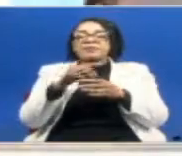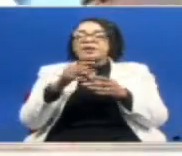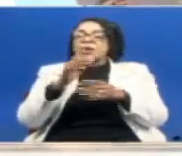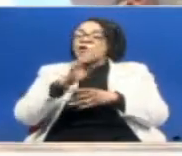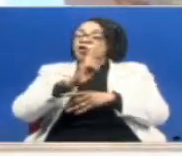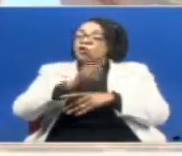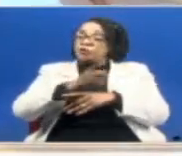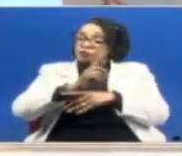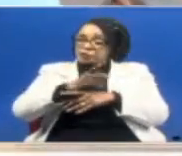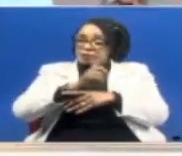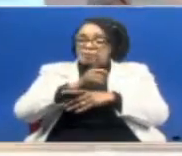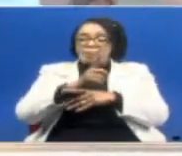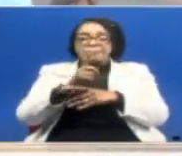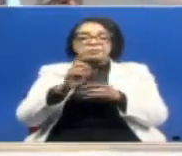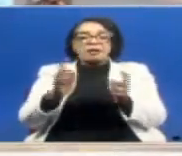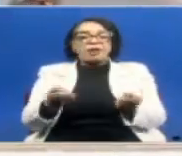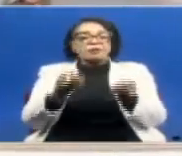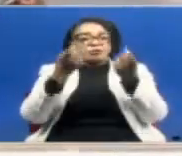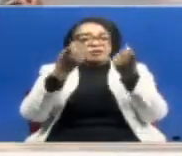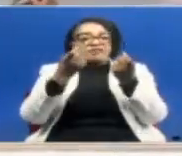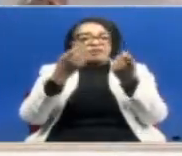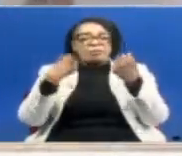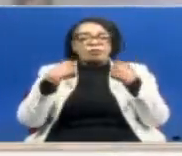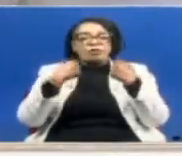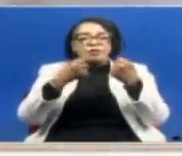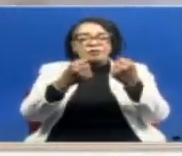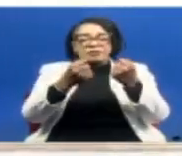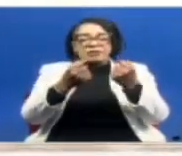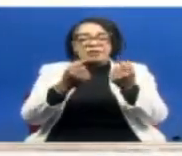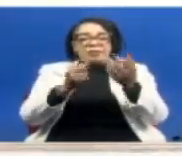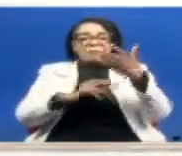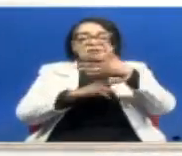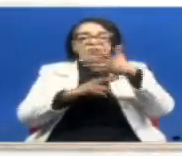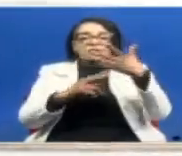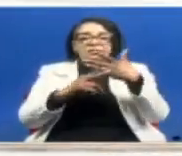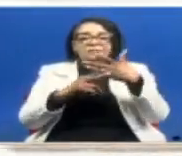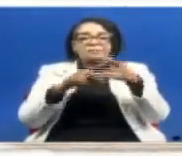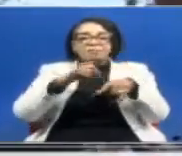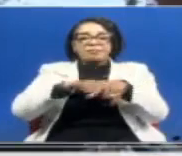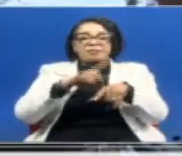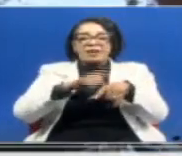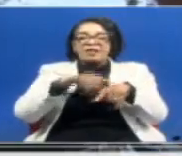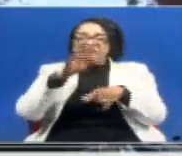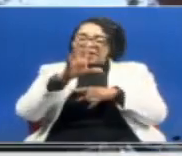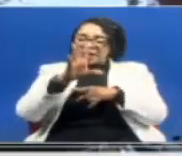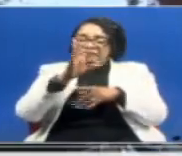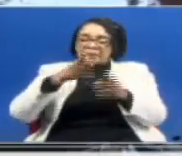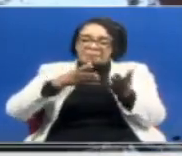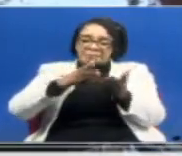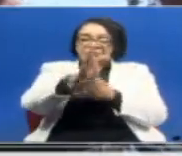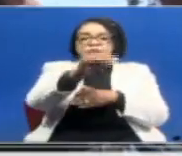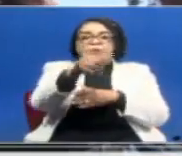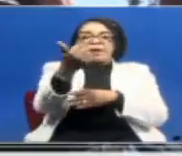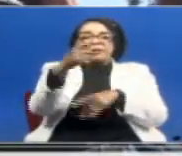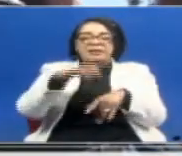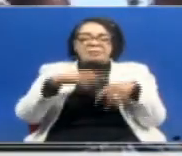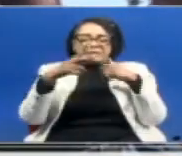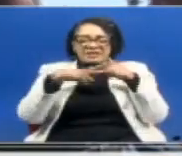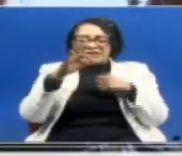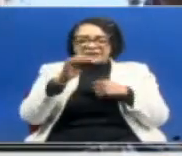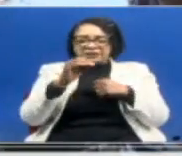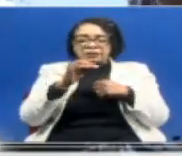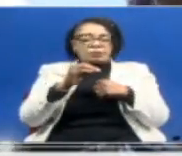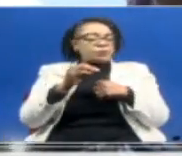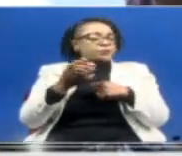board a Land Cruiser from crossing the busted bridge. Saa kumi na moja walipita salama. Saa moja na nusu wanarudi, yale